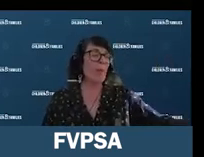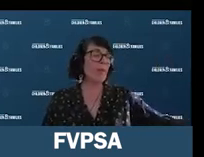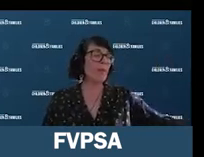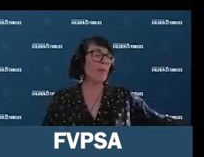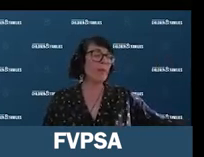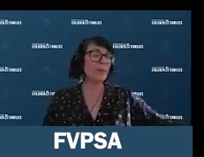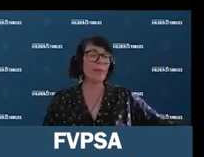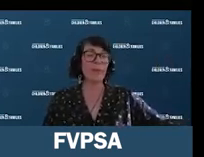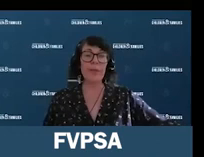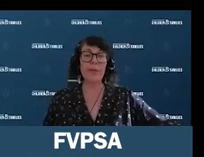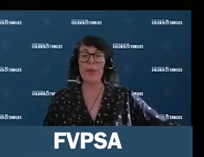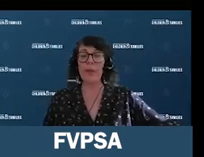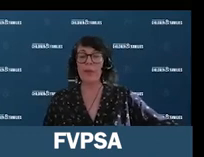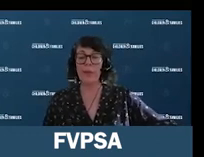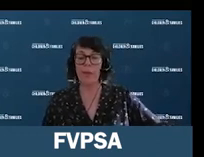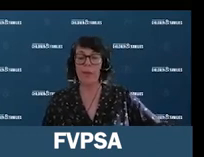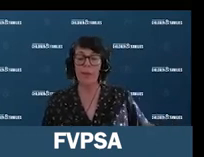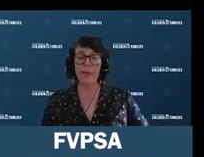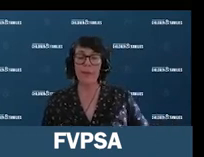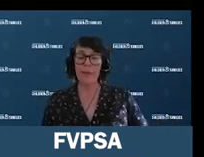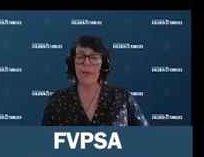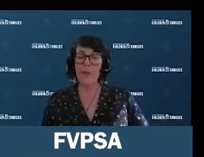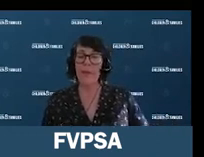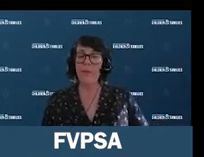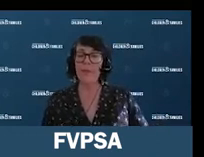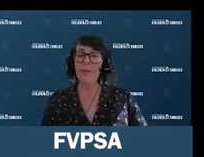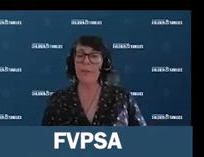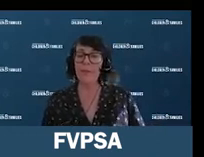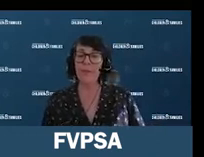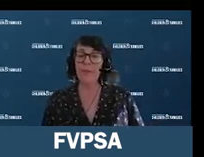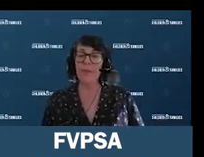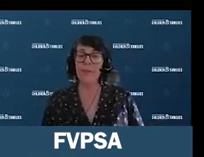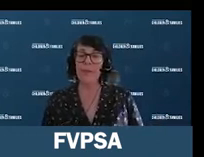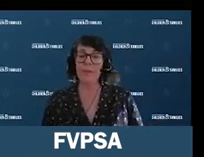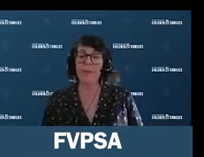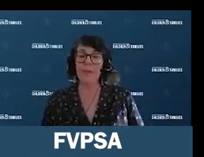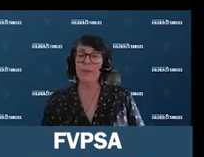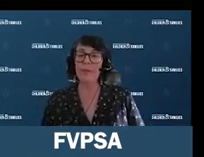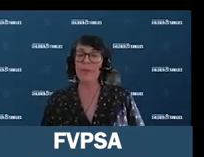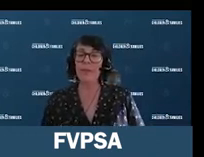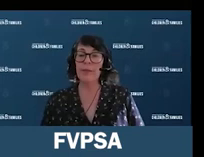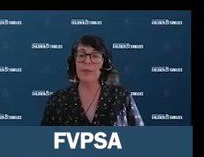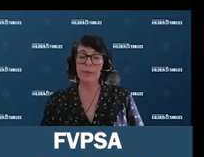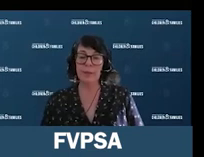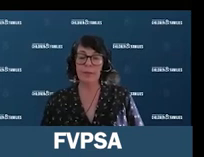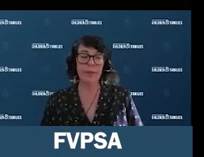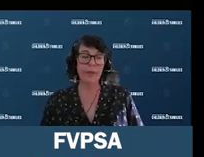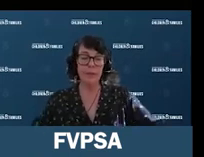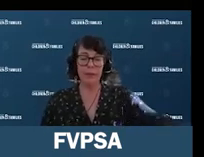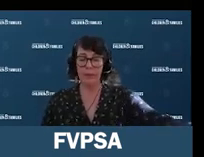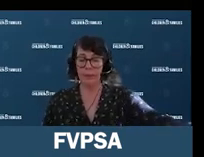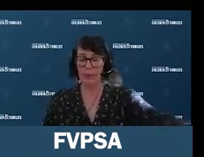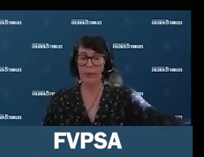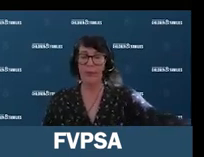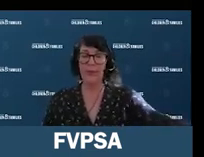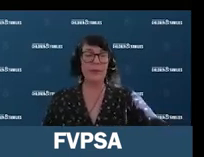Grants Management sent us for cost allocation services. So if you look in the chat for the Program Support Center, please